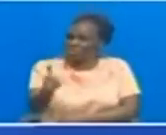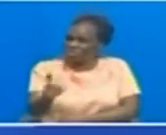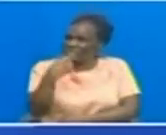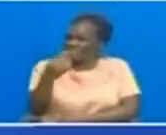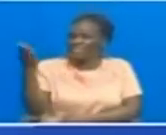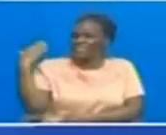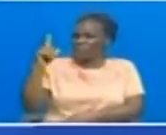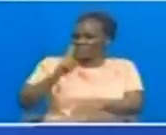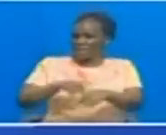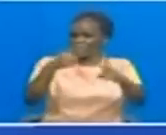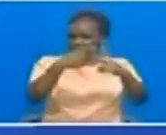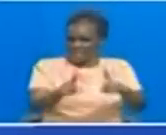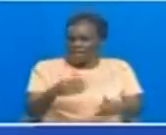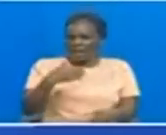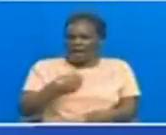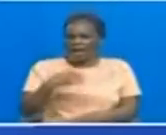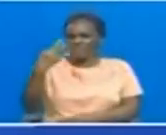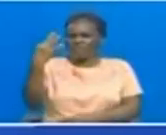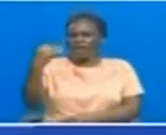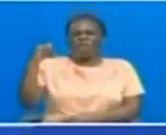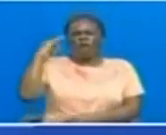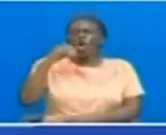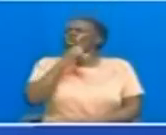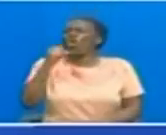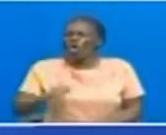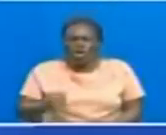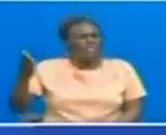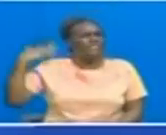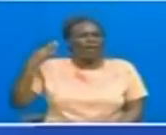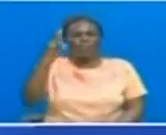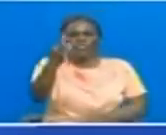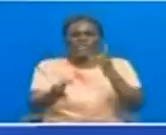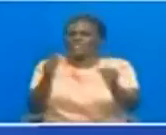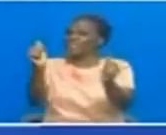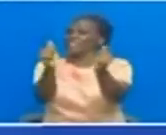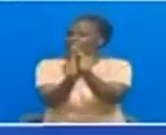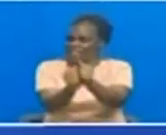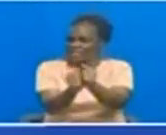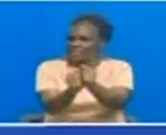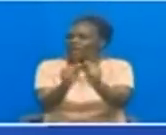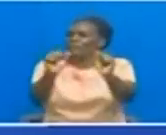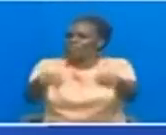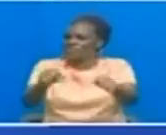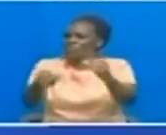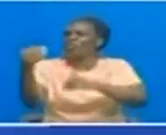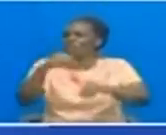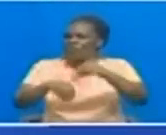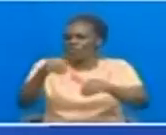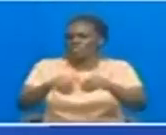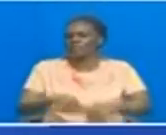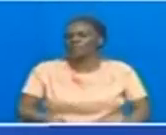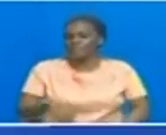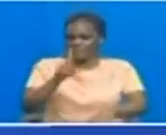earlier when we began the bulletin, that even if you have a 3310, you'll be able to vote. But then, I mean, from the time